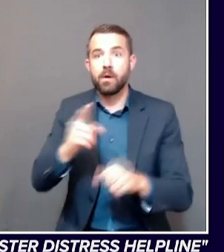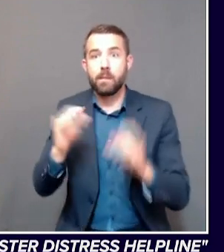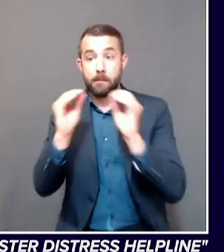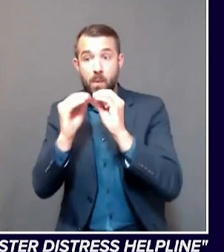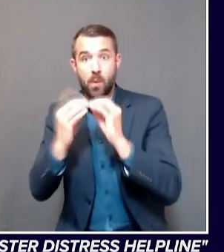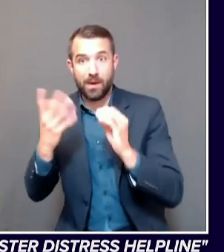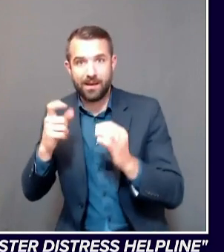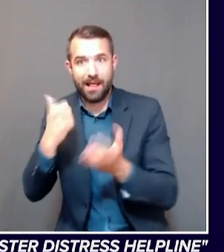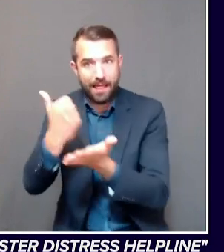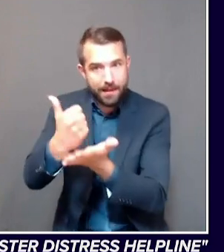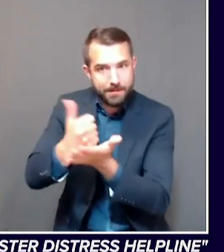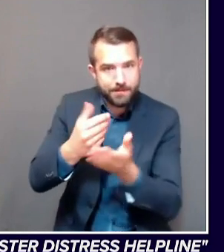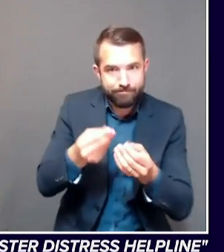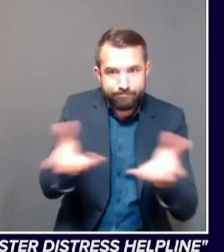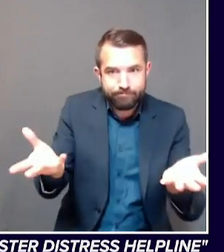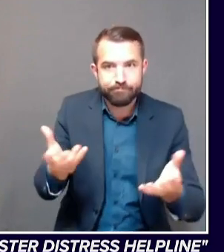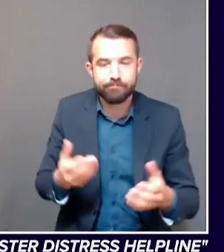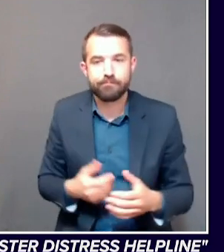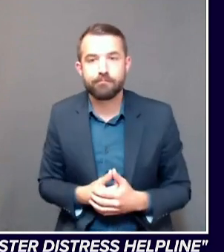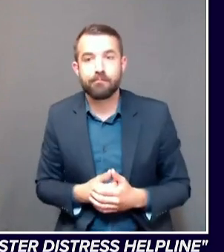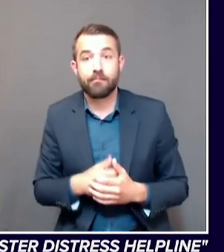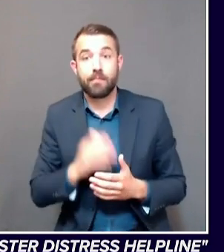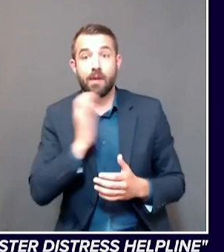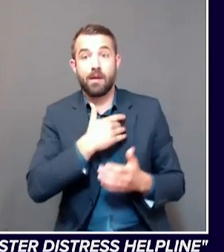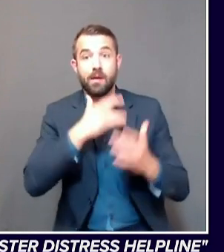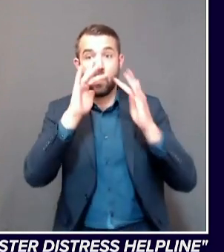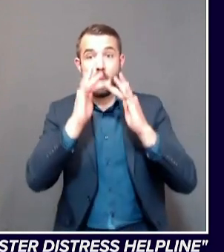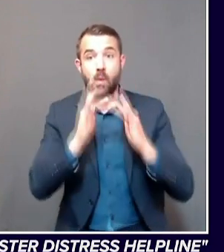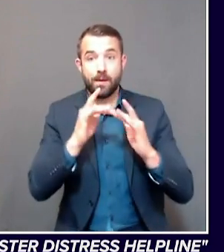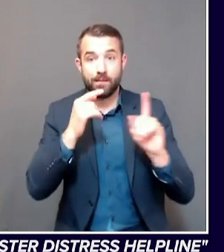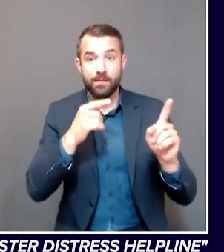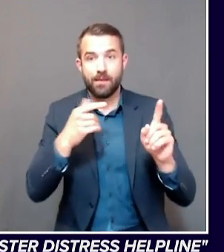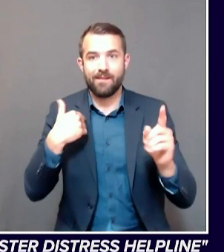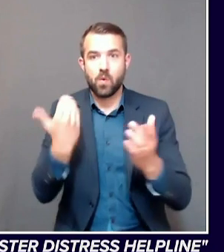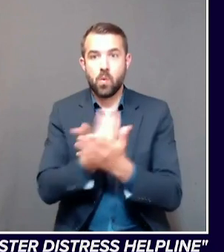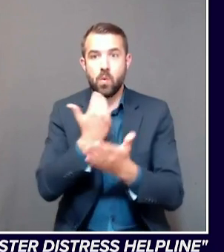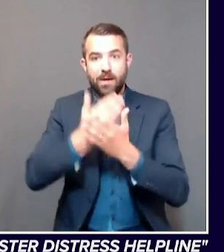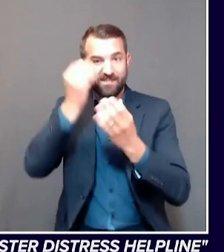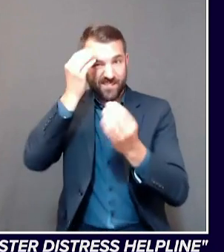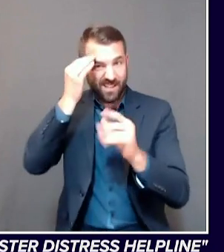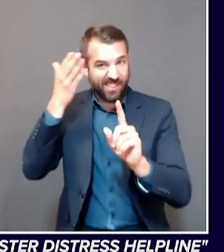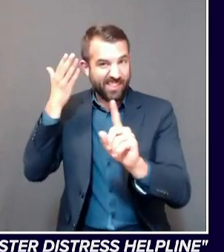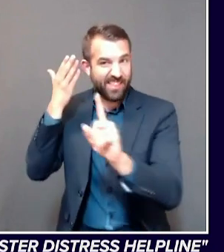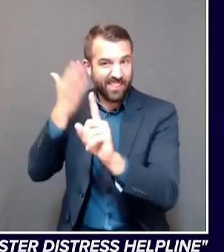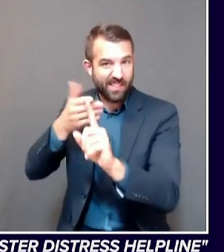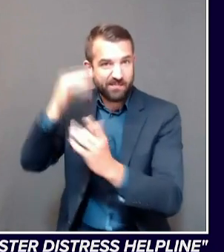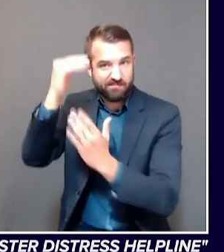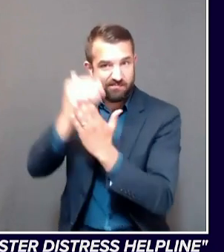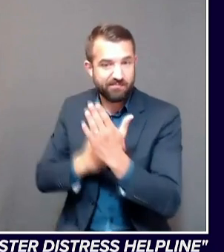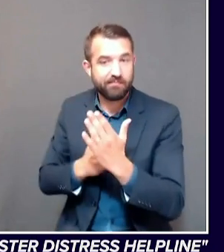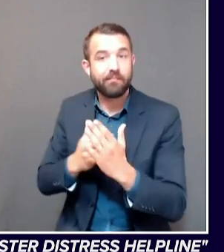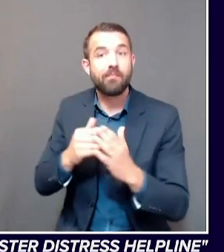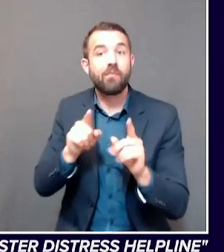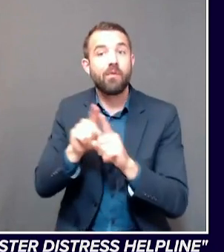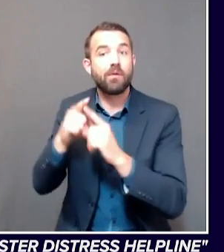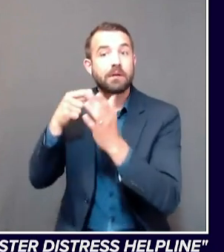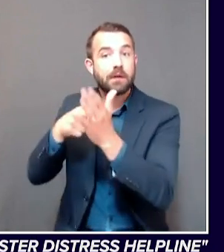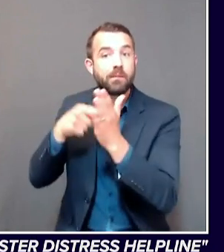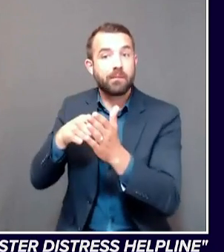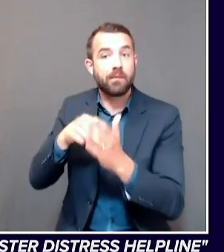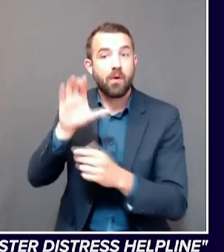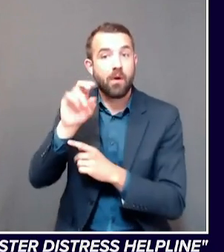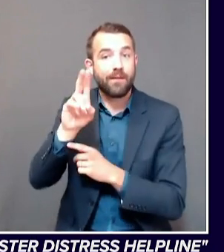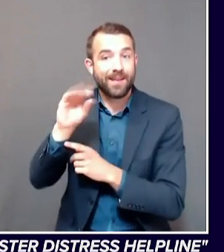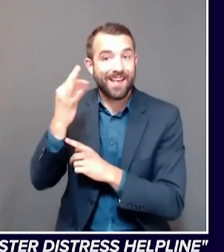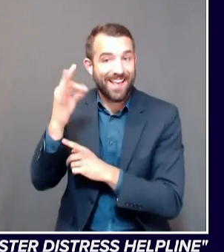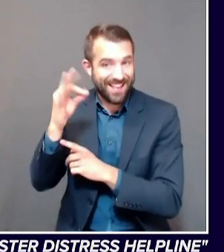our DHHS website called COVID-19 Impacts on DHHS Services that includes some of the indicators that